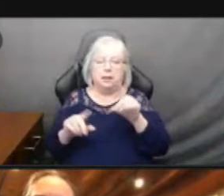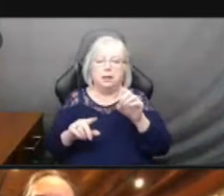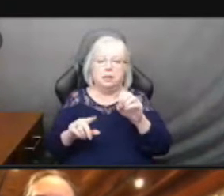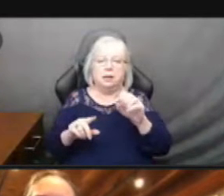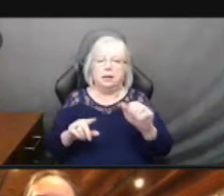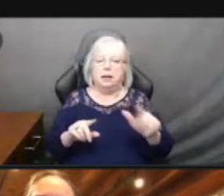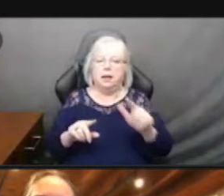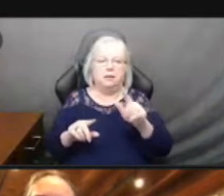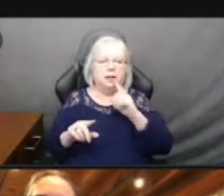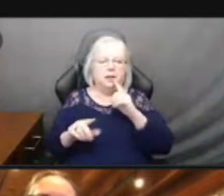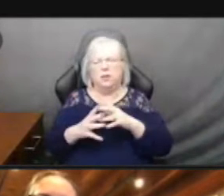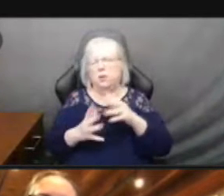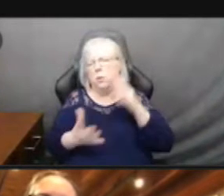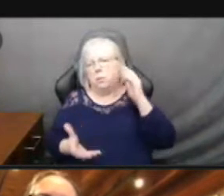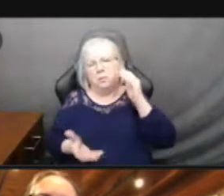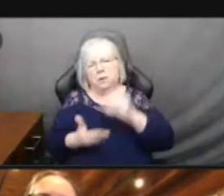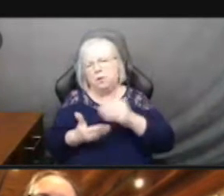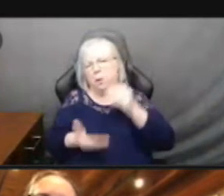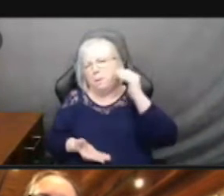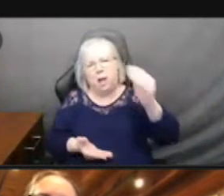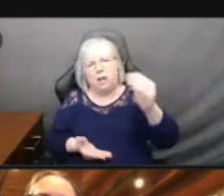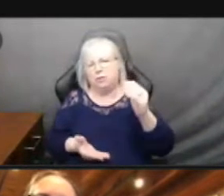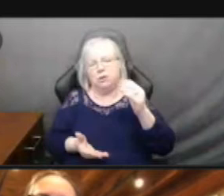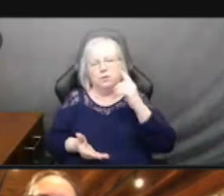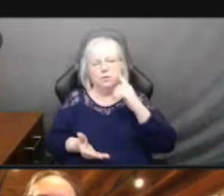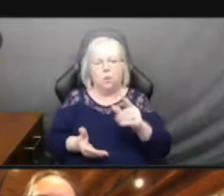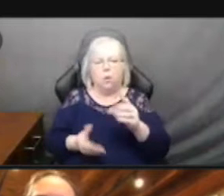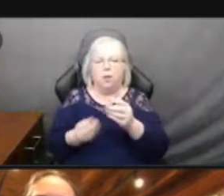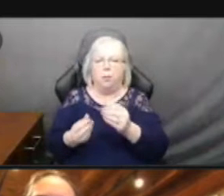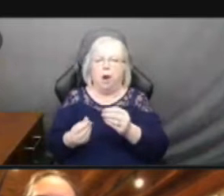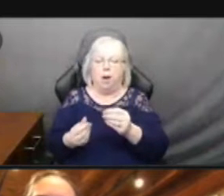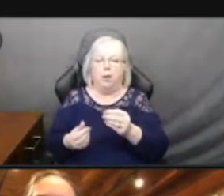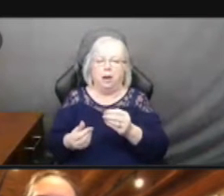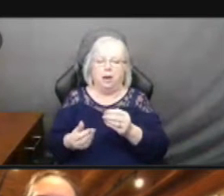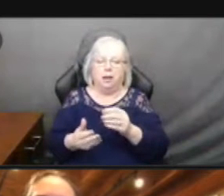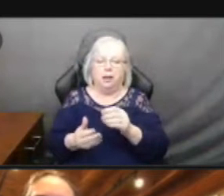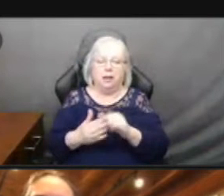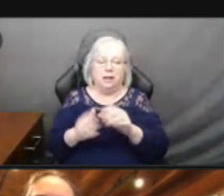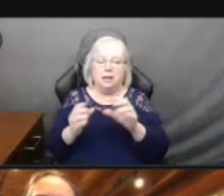too excessive for the property that's going on. It's